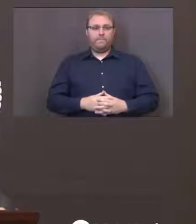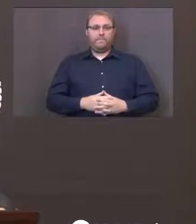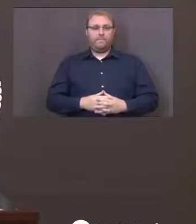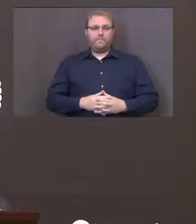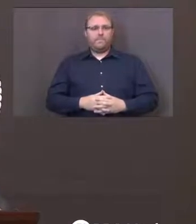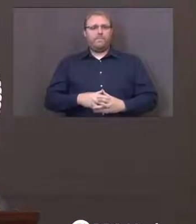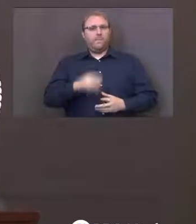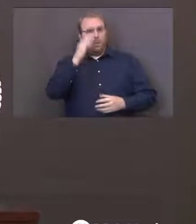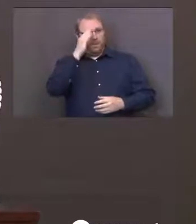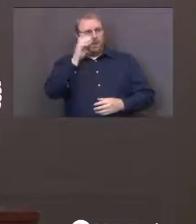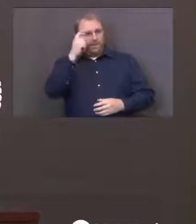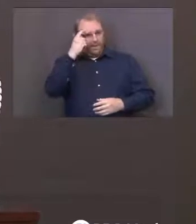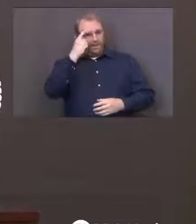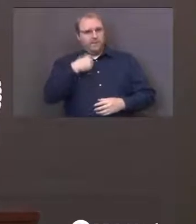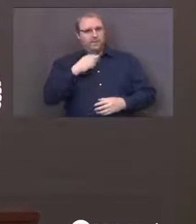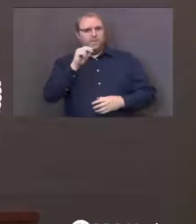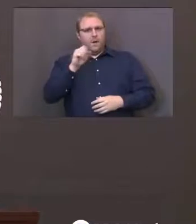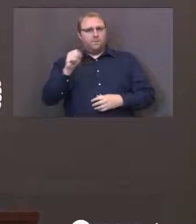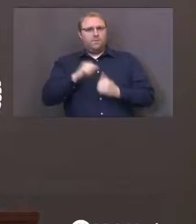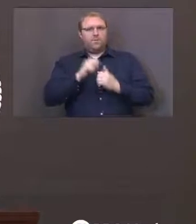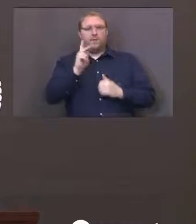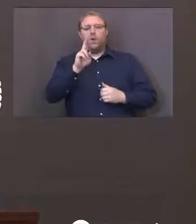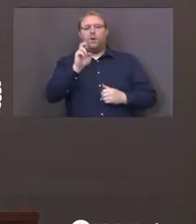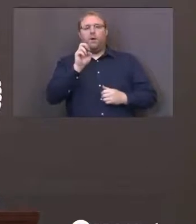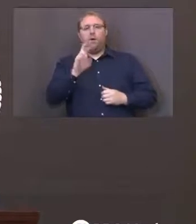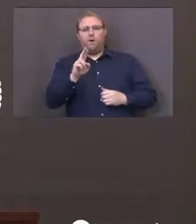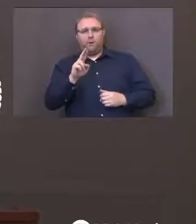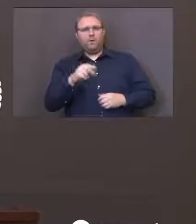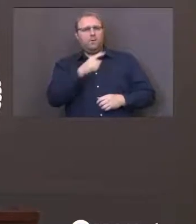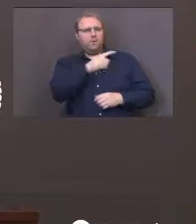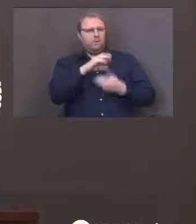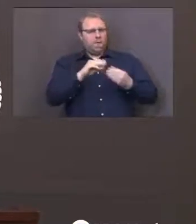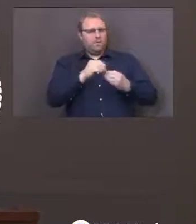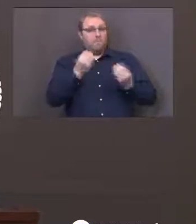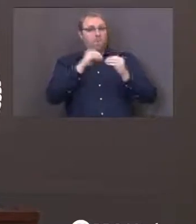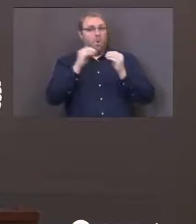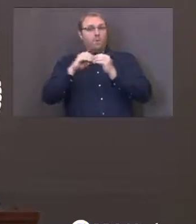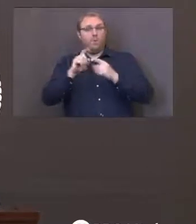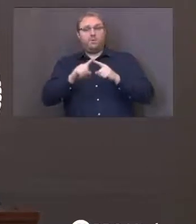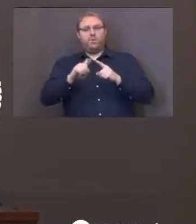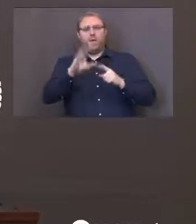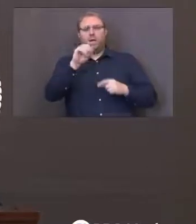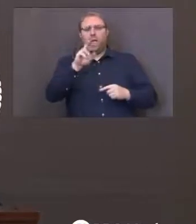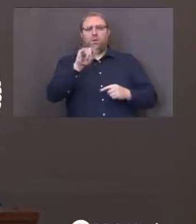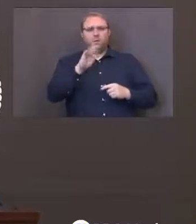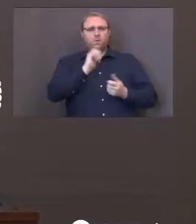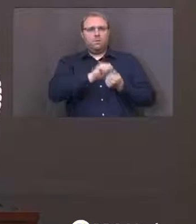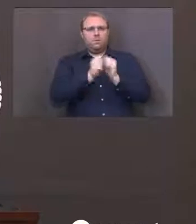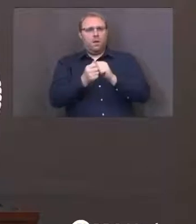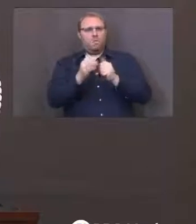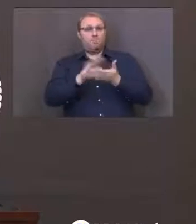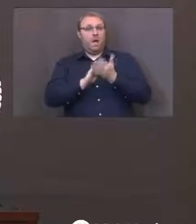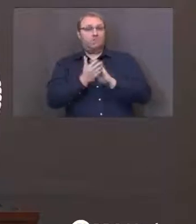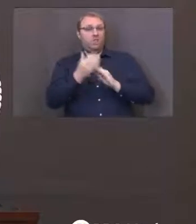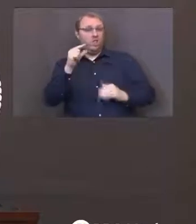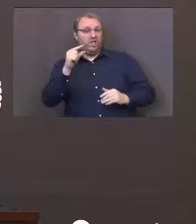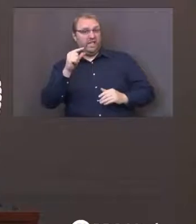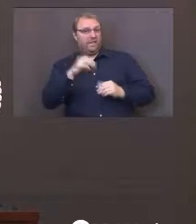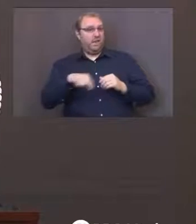Hi, Governor Ross Terrell with KUER. You mentioned more counties are moving to the green and much of the state's in the